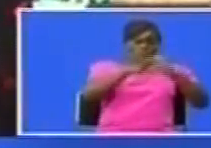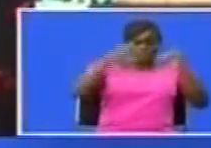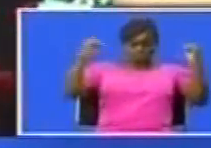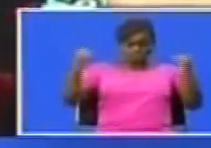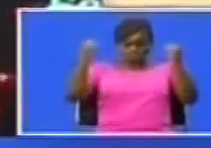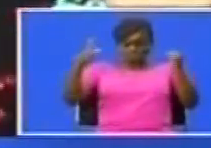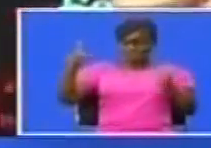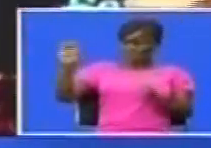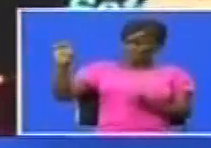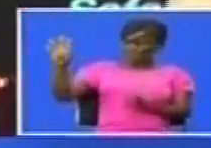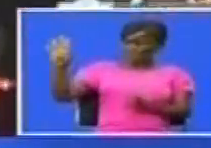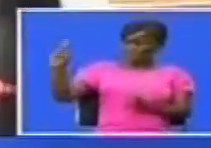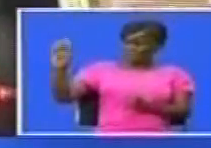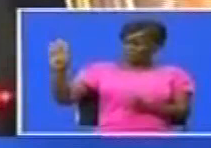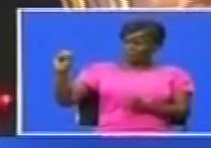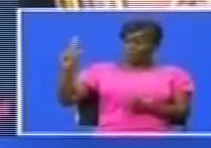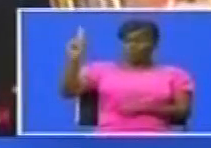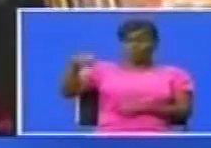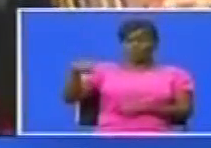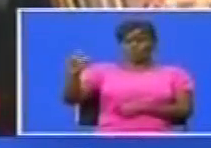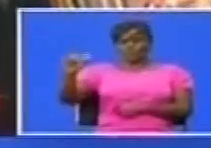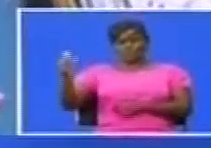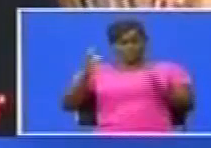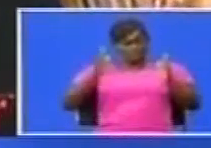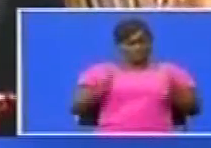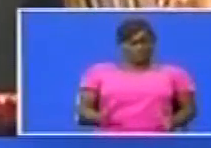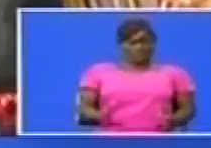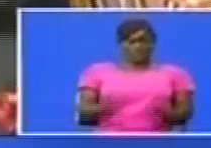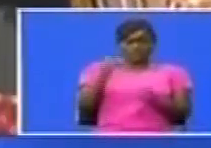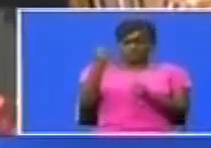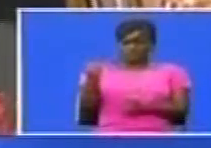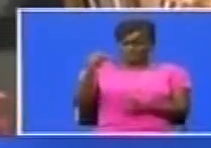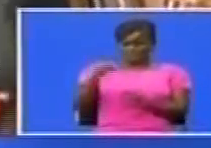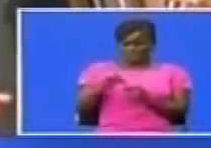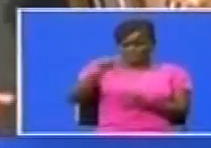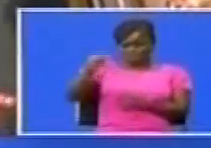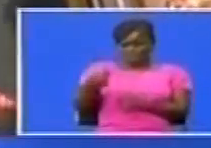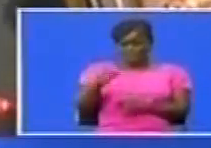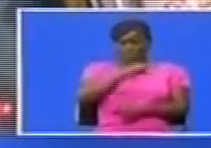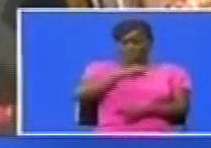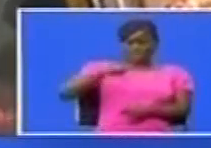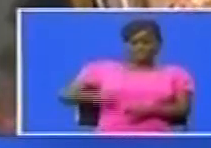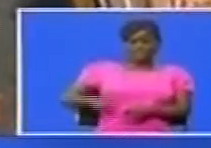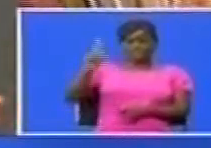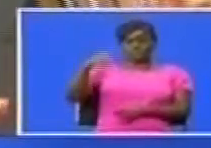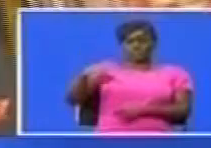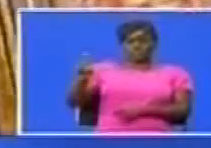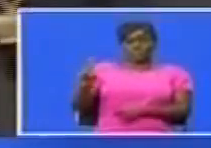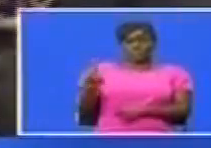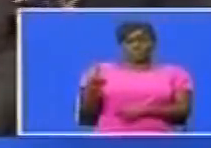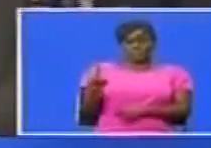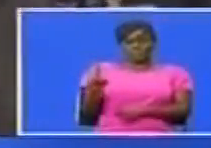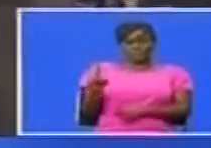Ezekiel Kemboi beat world cross-country champion Geoffrey Kipsang, who took the 5,000 meters in Beijing, and the steeplechase Diamond League winner Jairus